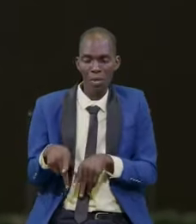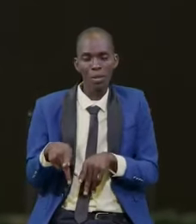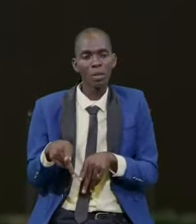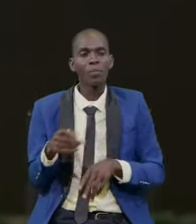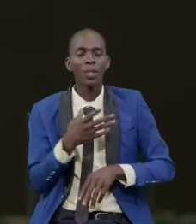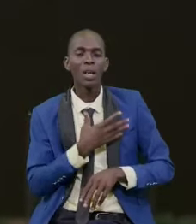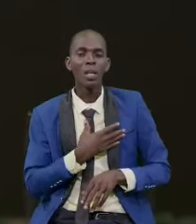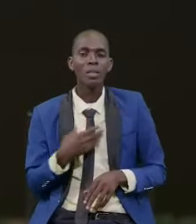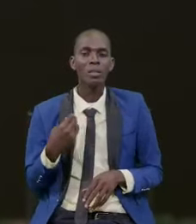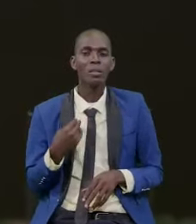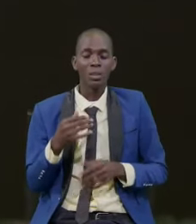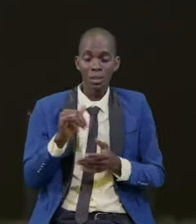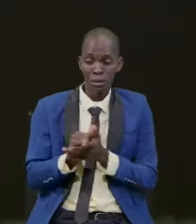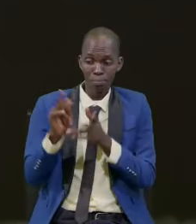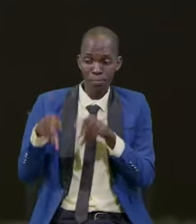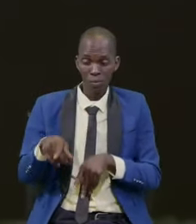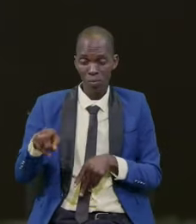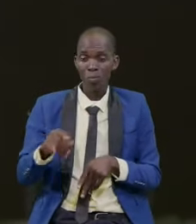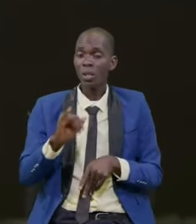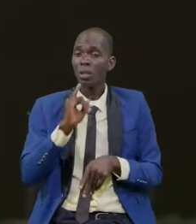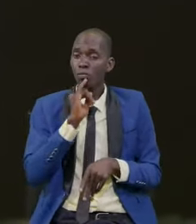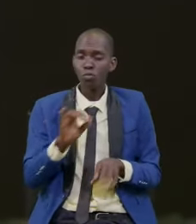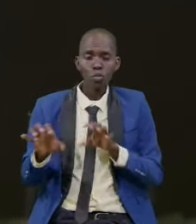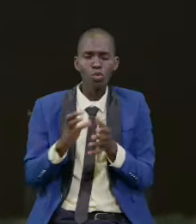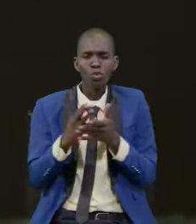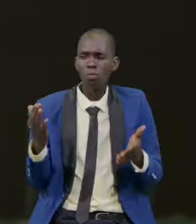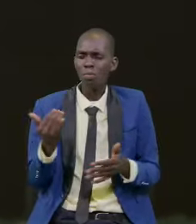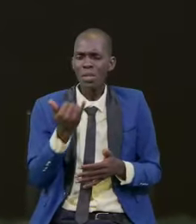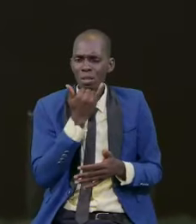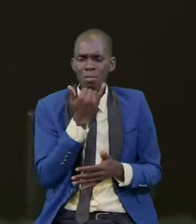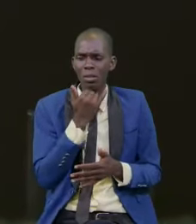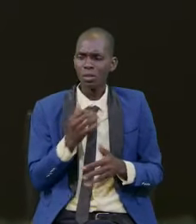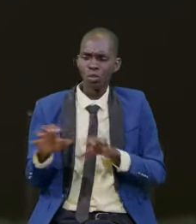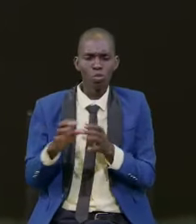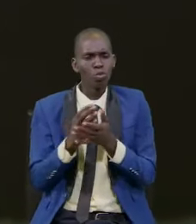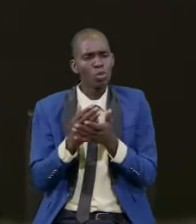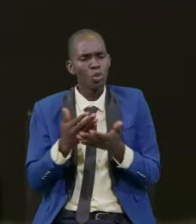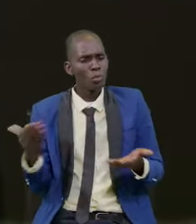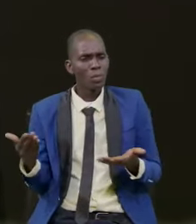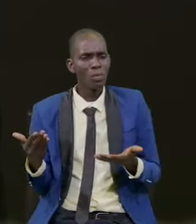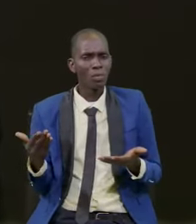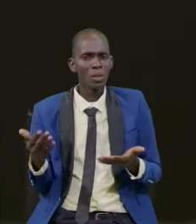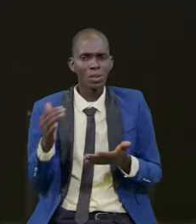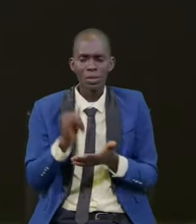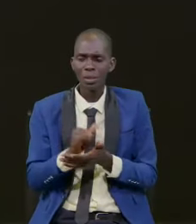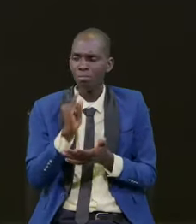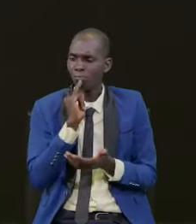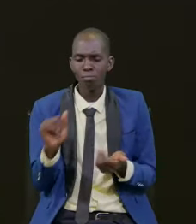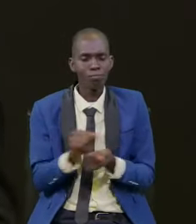And she is doing something naughty. He is doing something